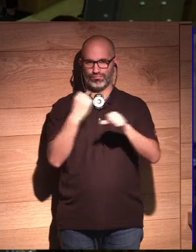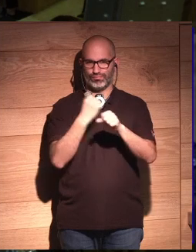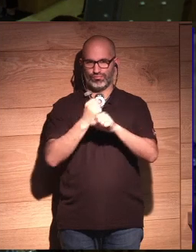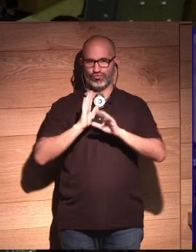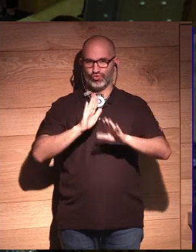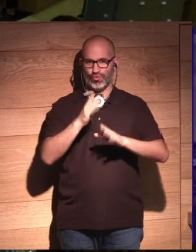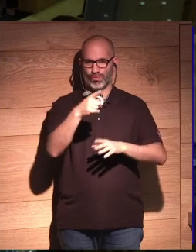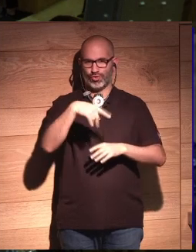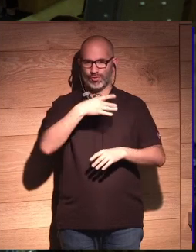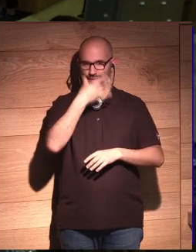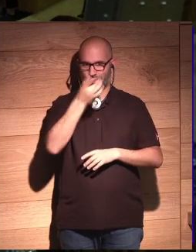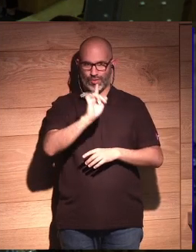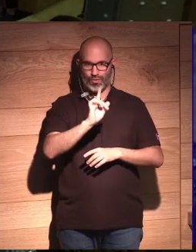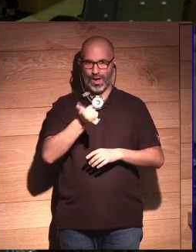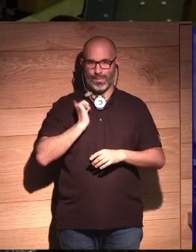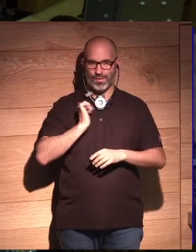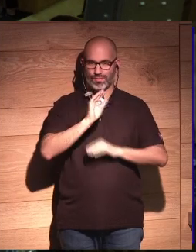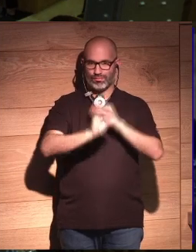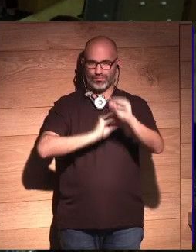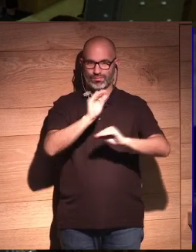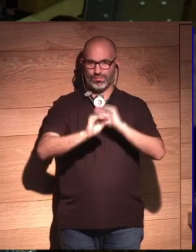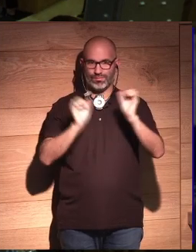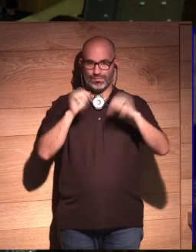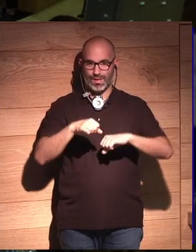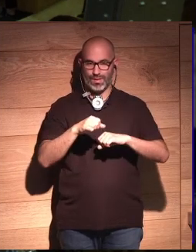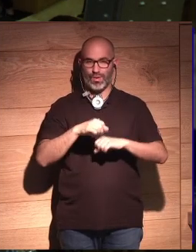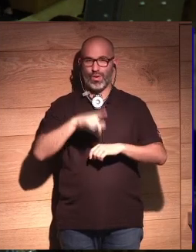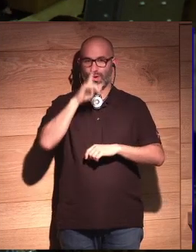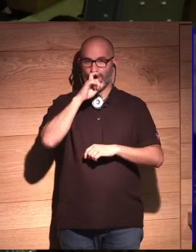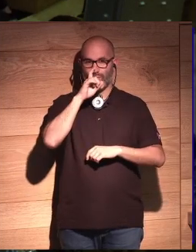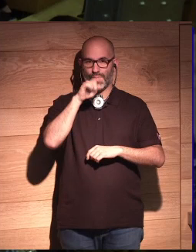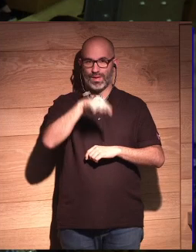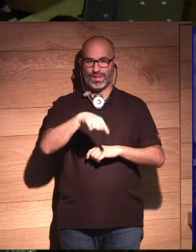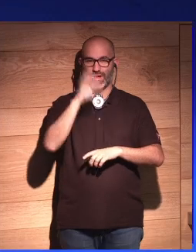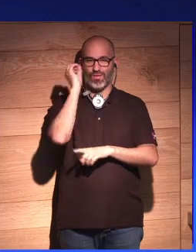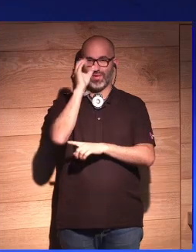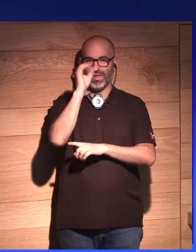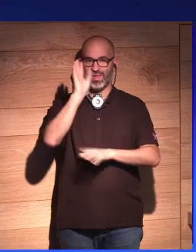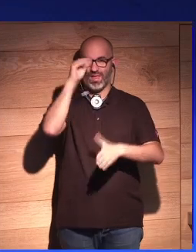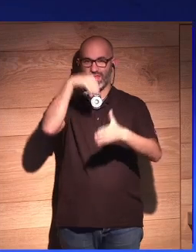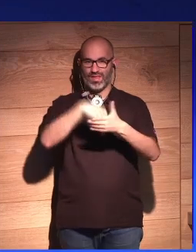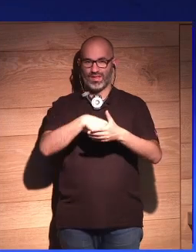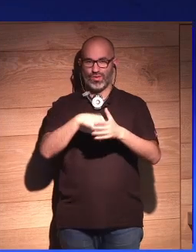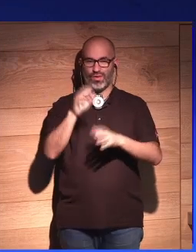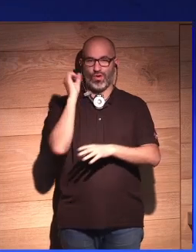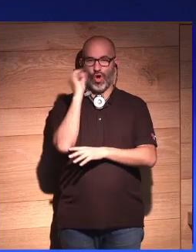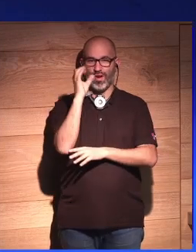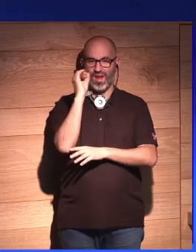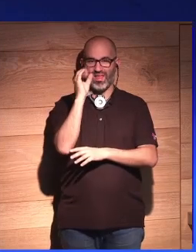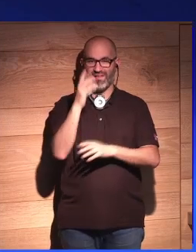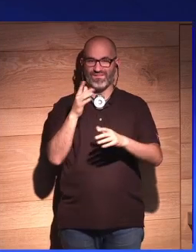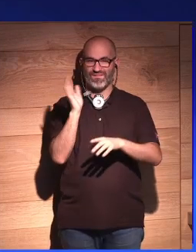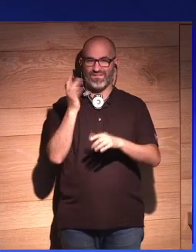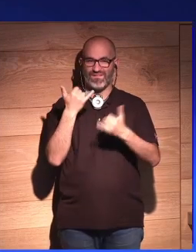the best, one of the best experts in her field. Do not be shy and take advantage of having